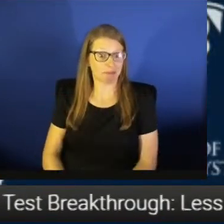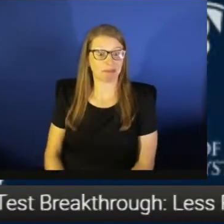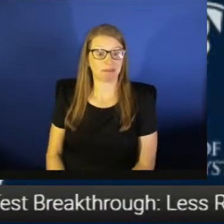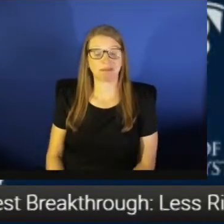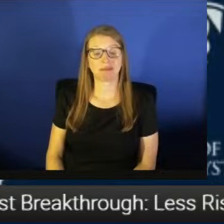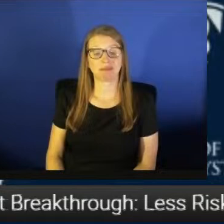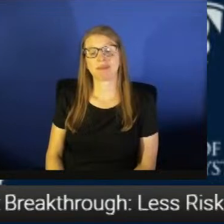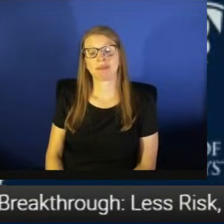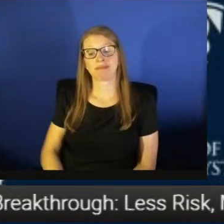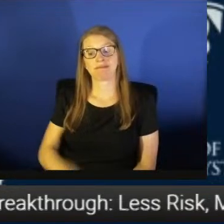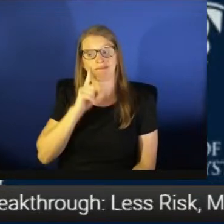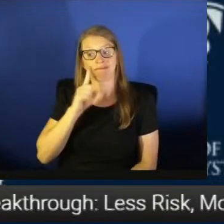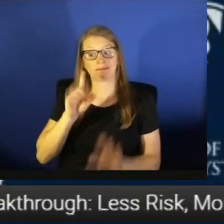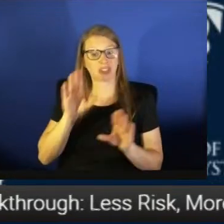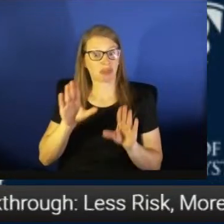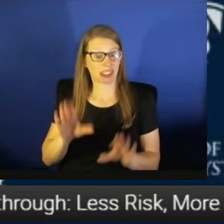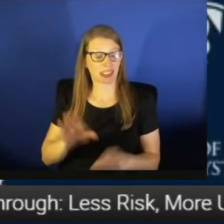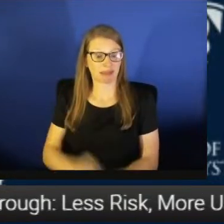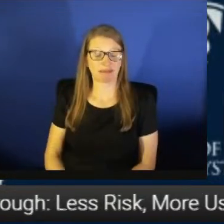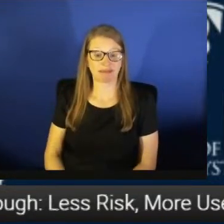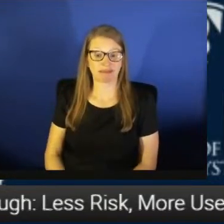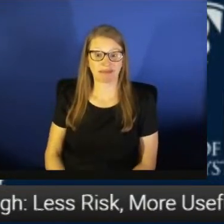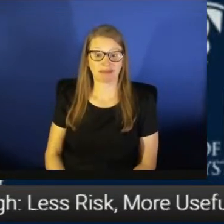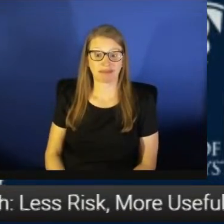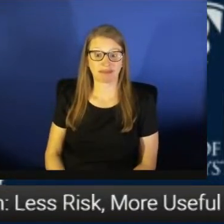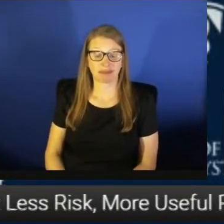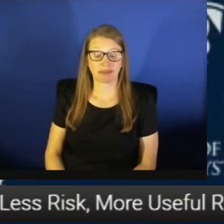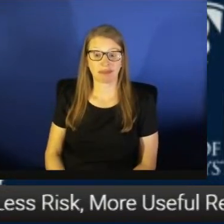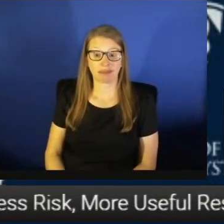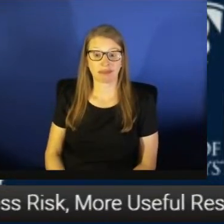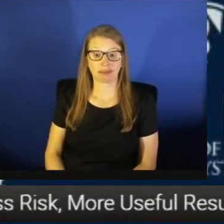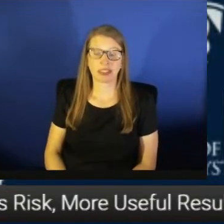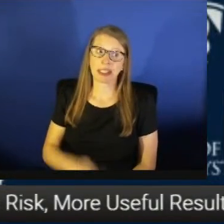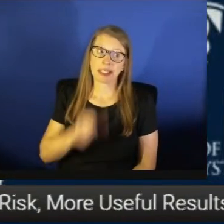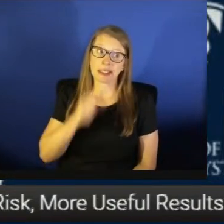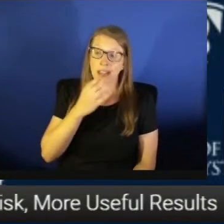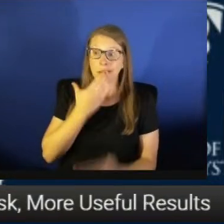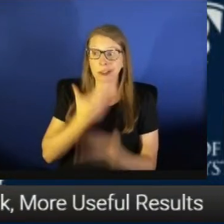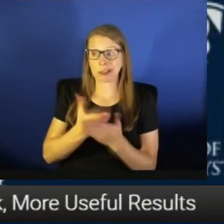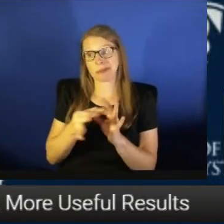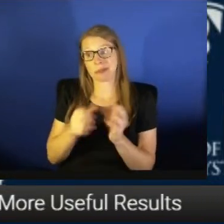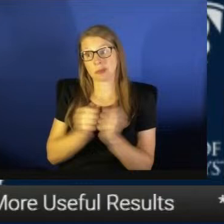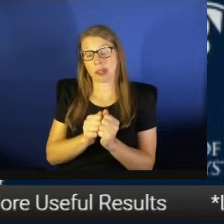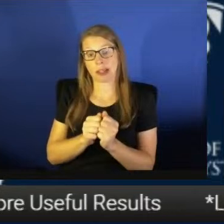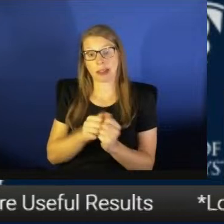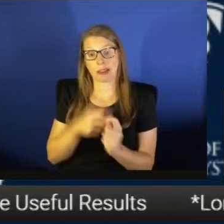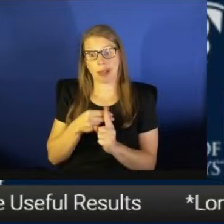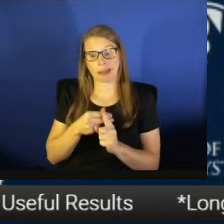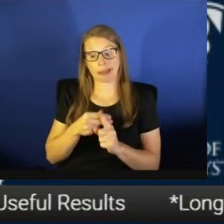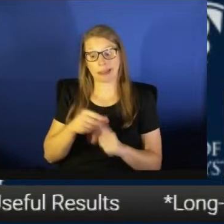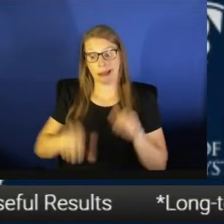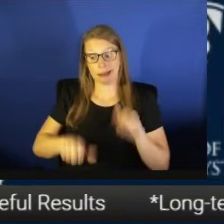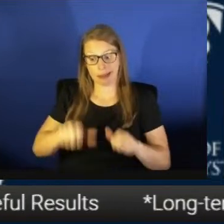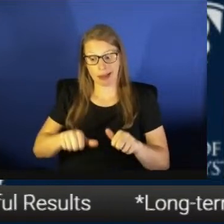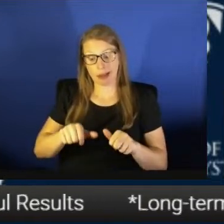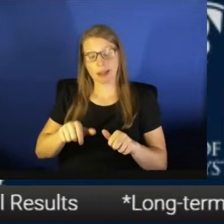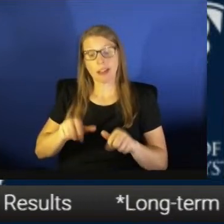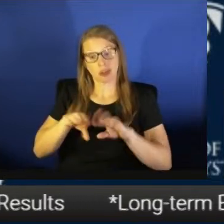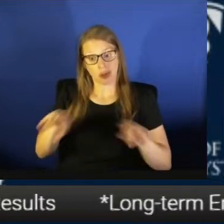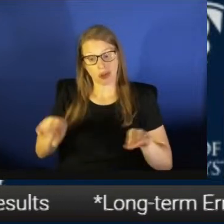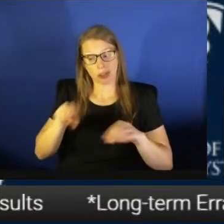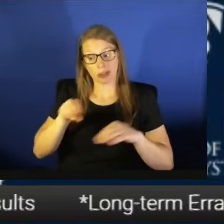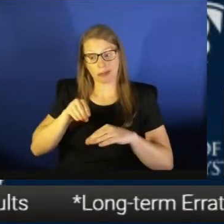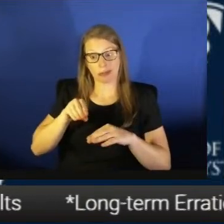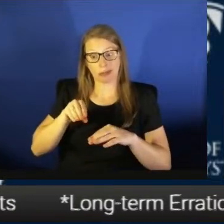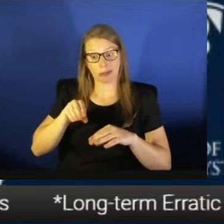I think it's great. It's not good as we've seen vaccine hesitancy. We know children can be infected and affected, and we know